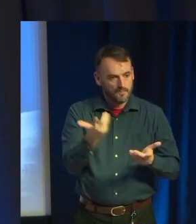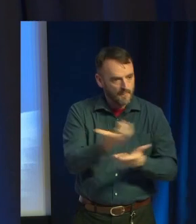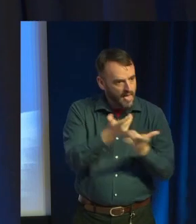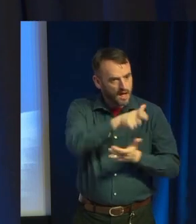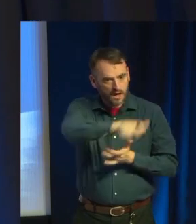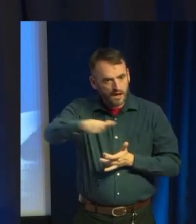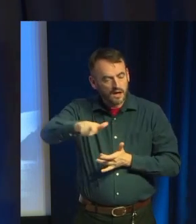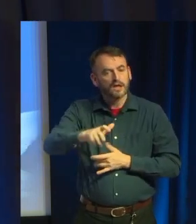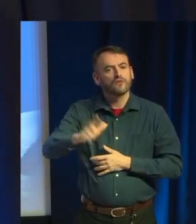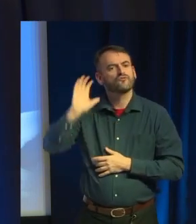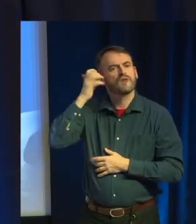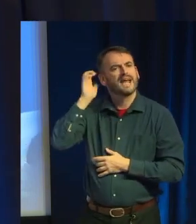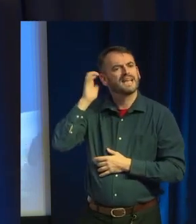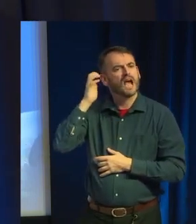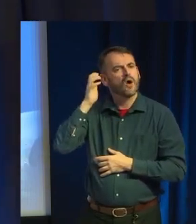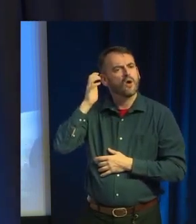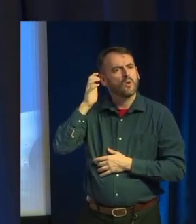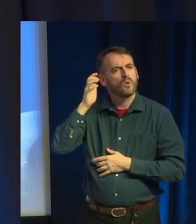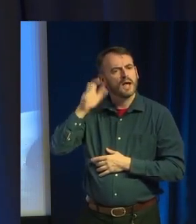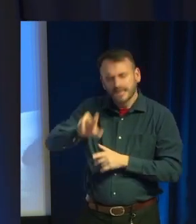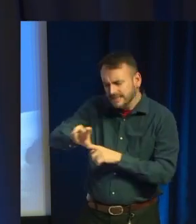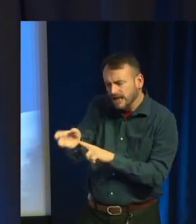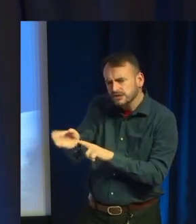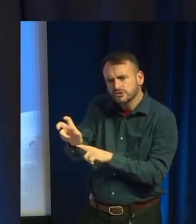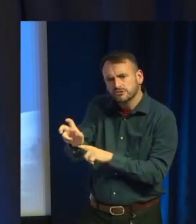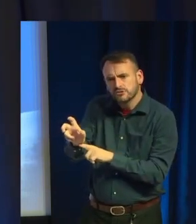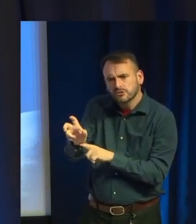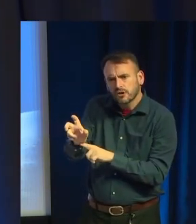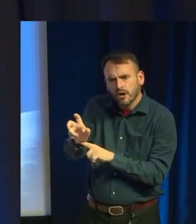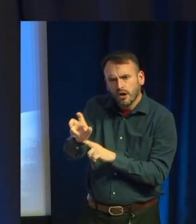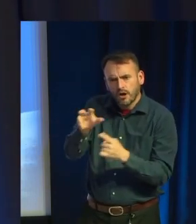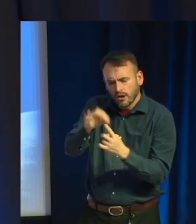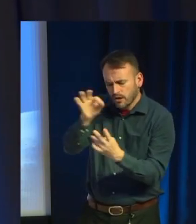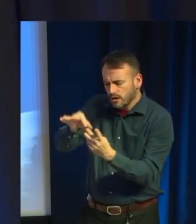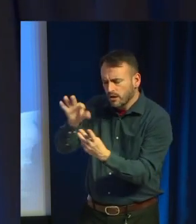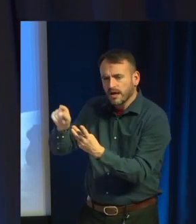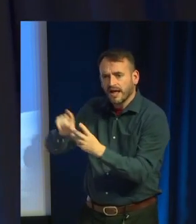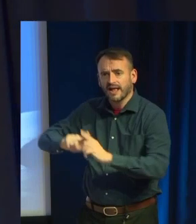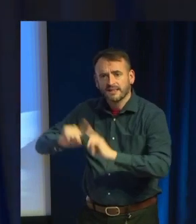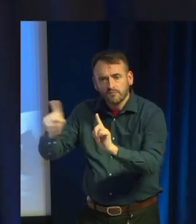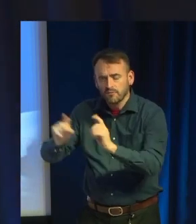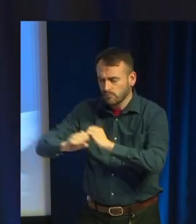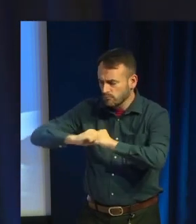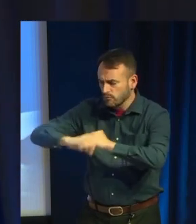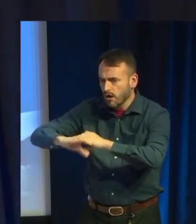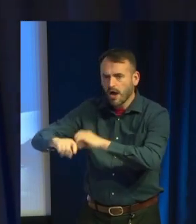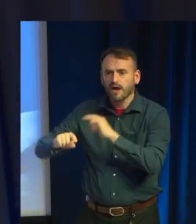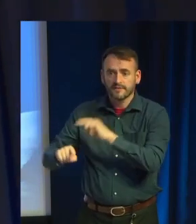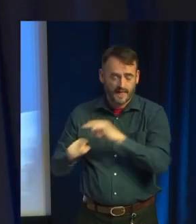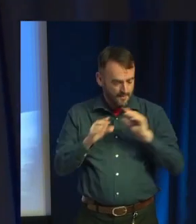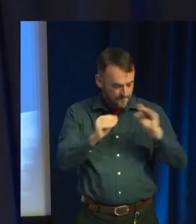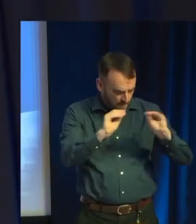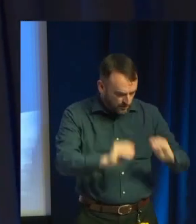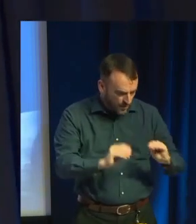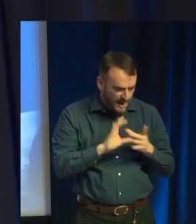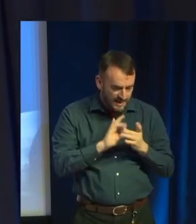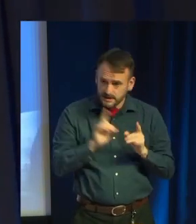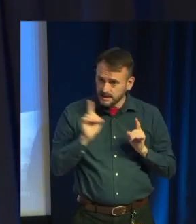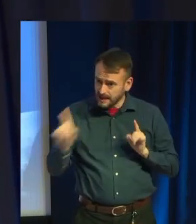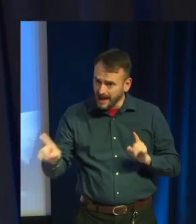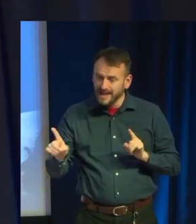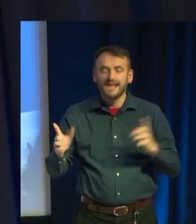radio stations all have a broadcast, and the puzzles that you will need to do is to distribute information to make